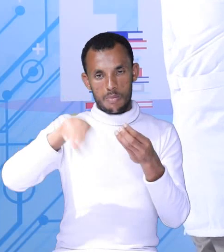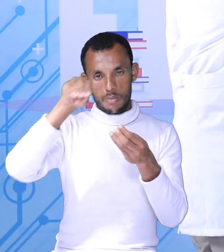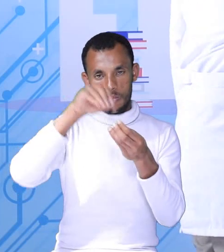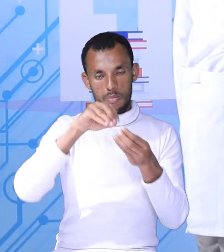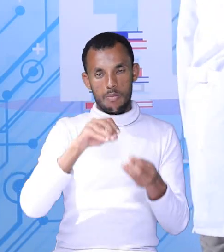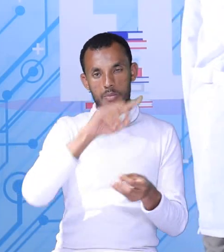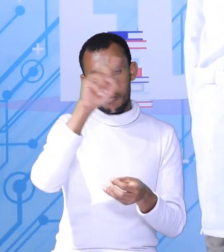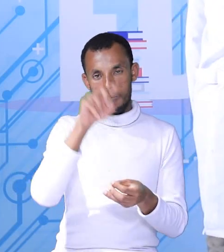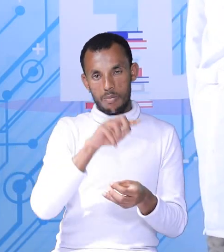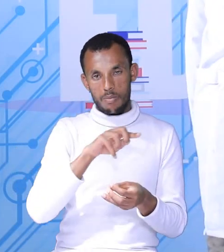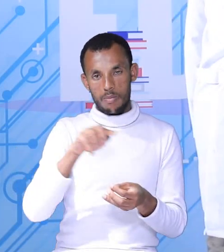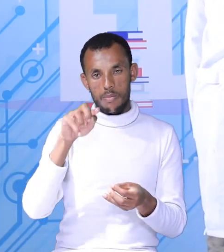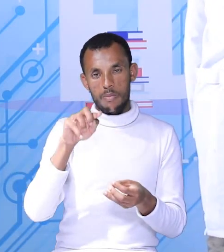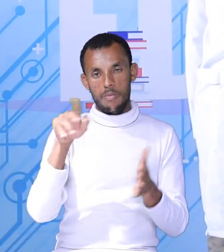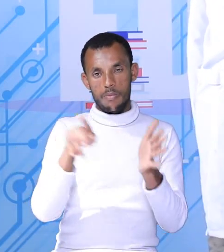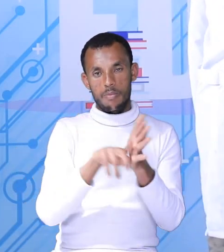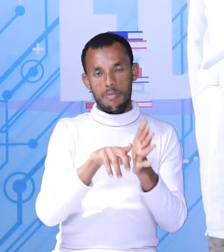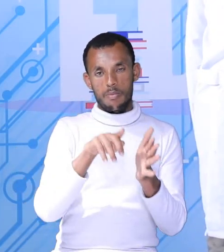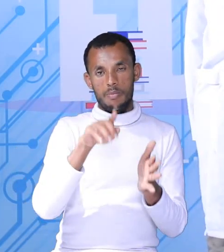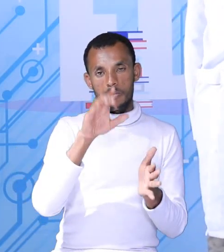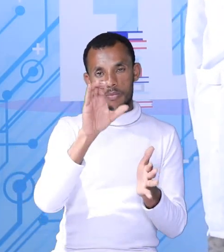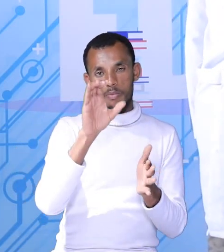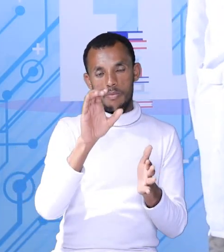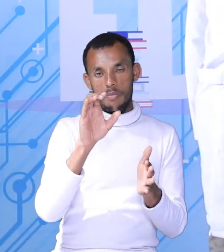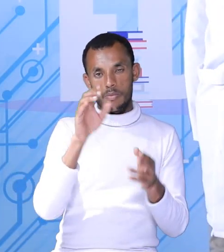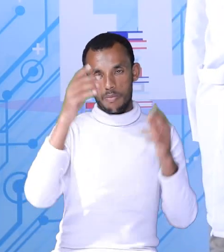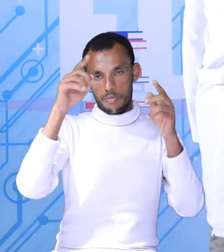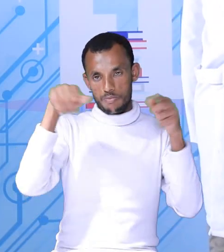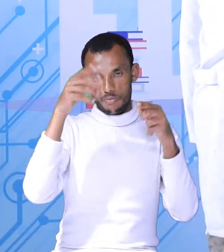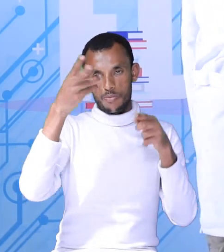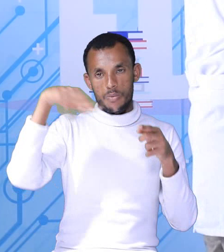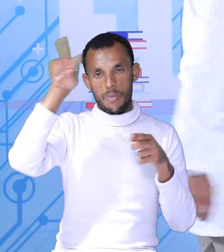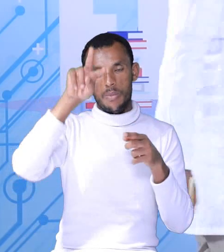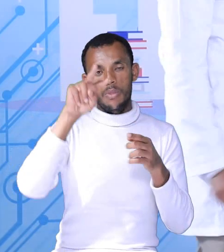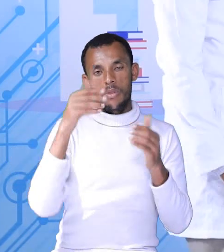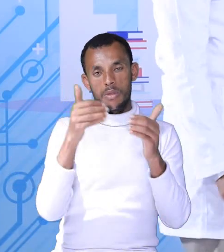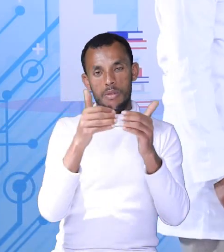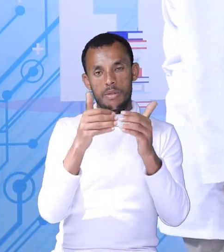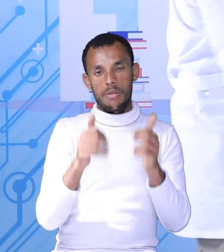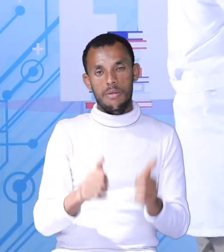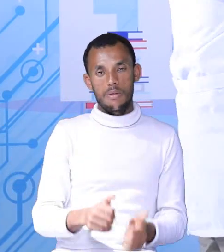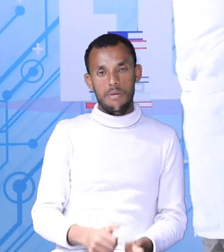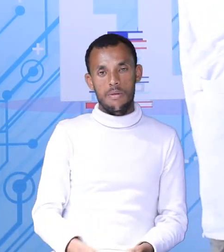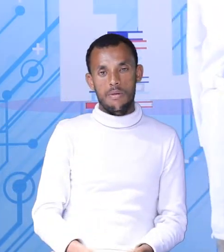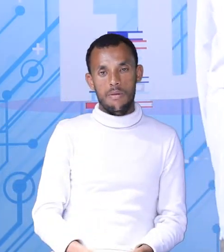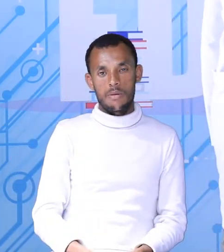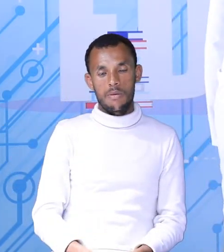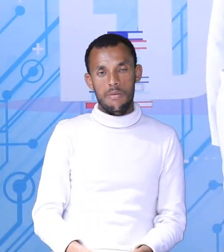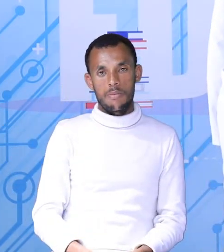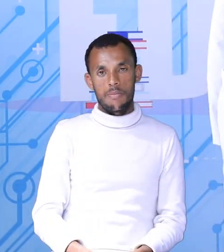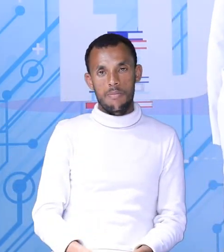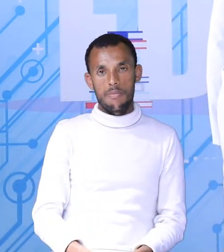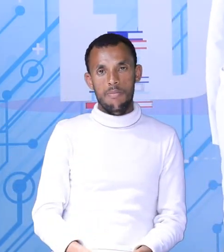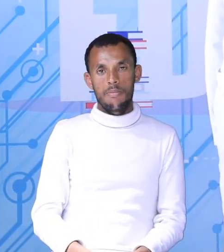plus z minus c the whole squared is equal to,